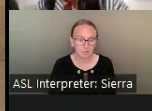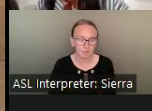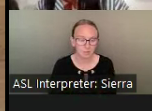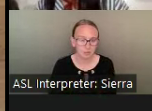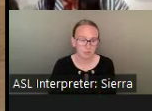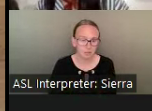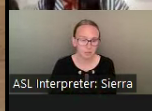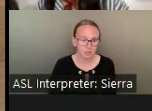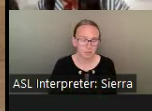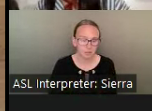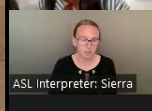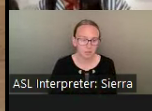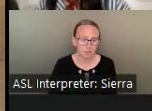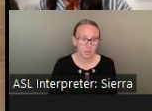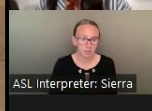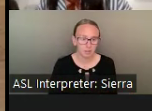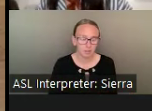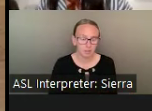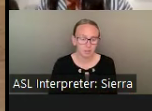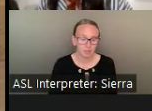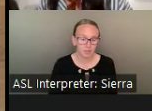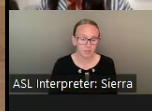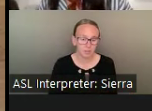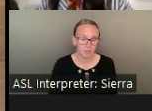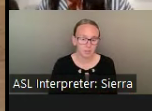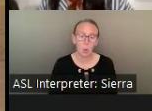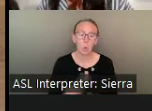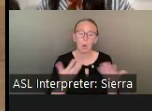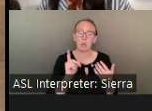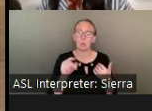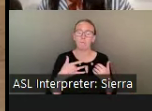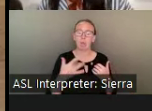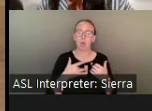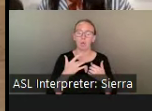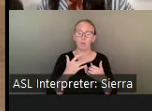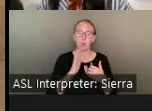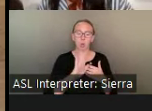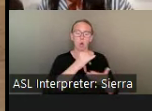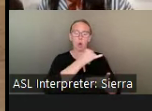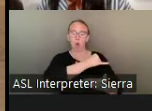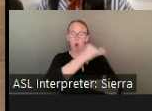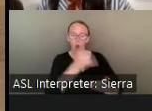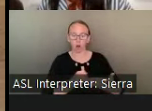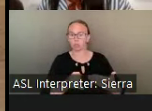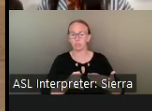be the impact of that in the rest of your work once you leave here? Will be some